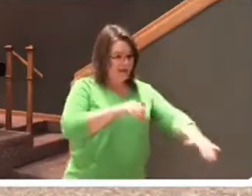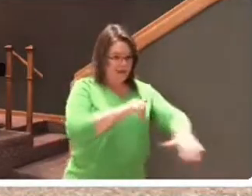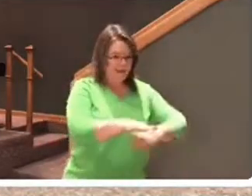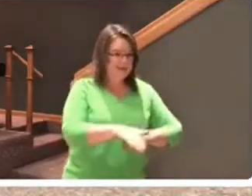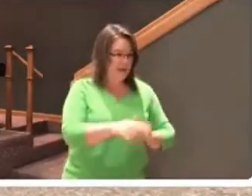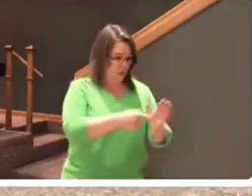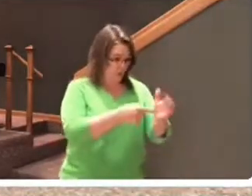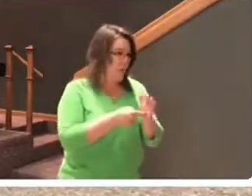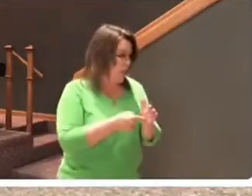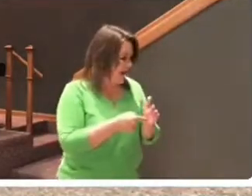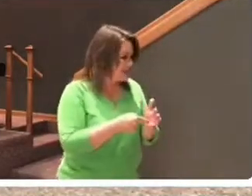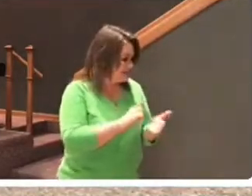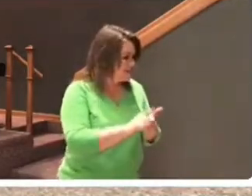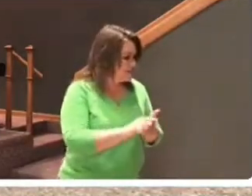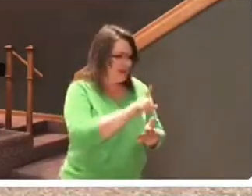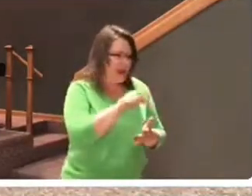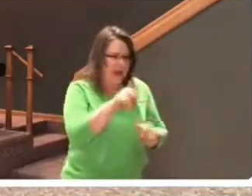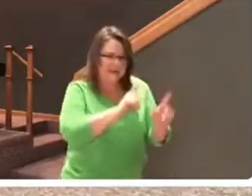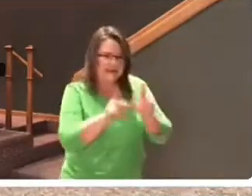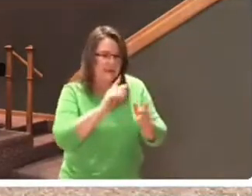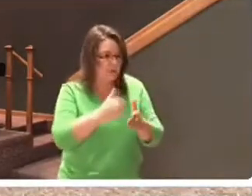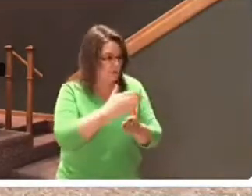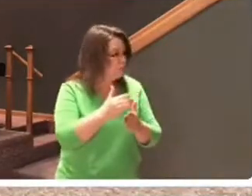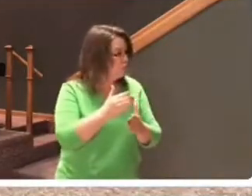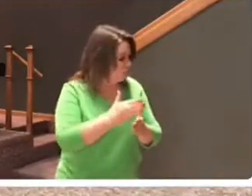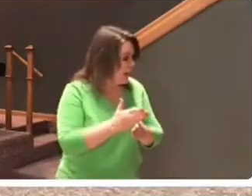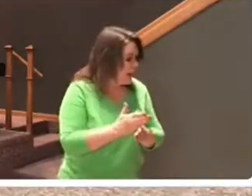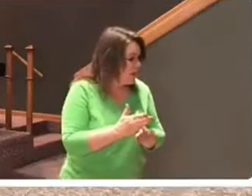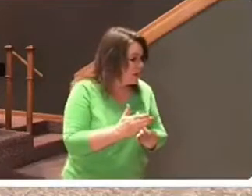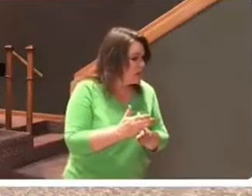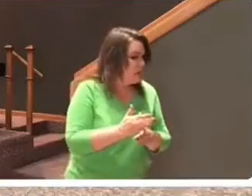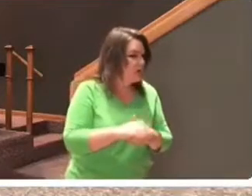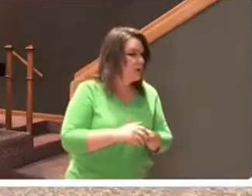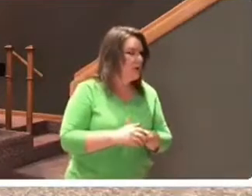I put out a request, and I asked people to share.